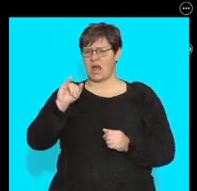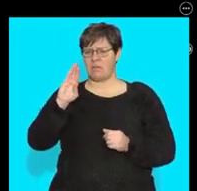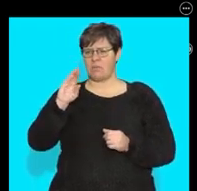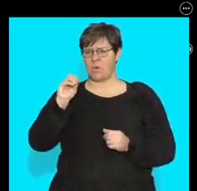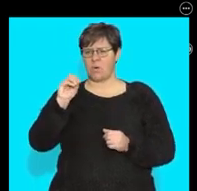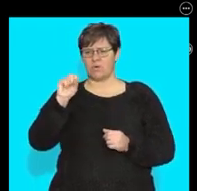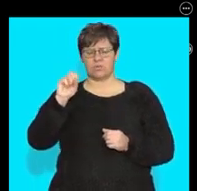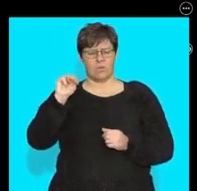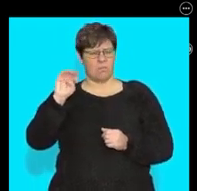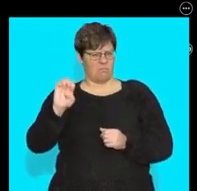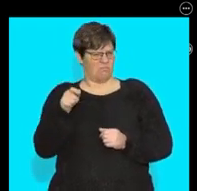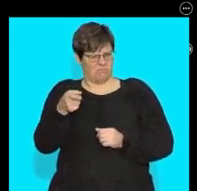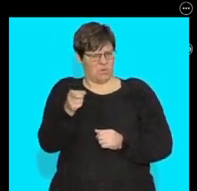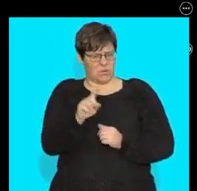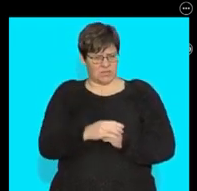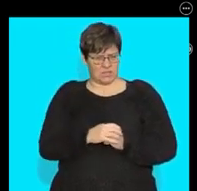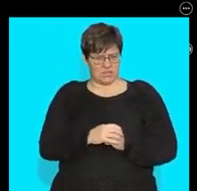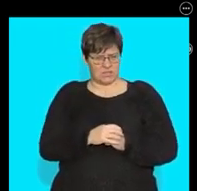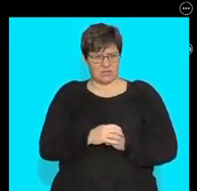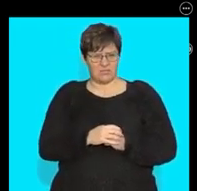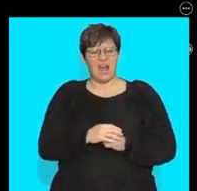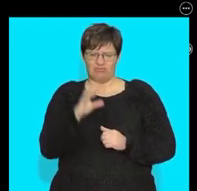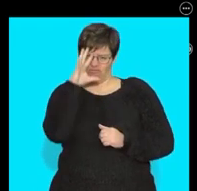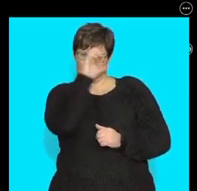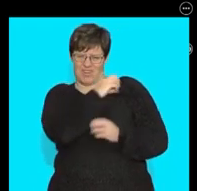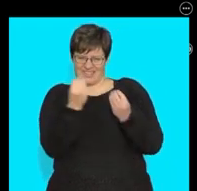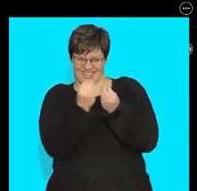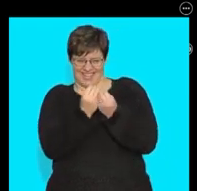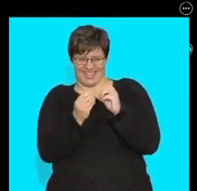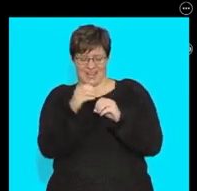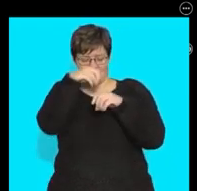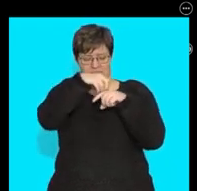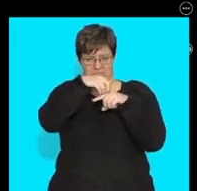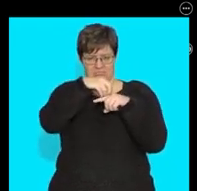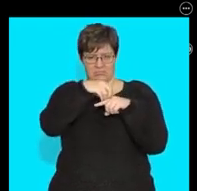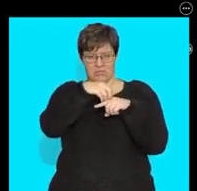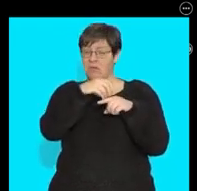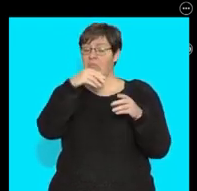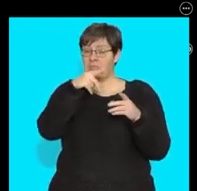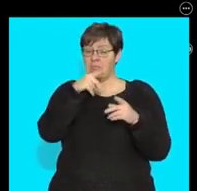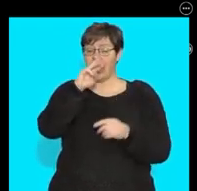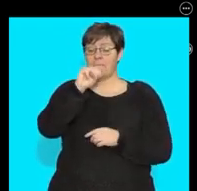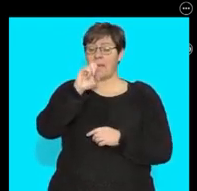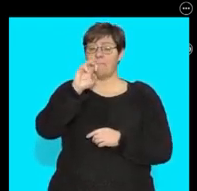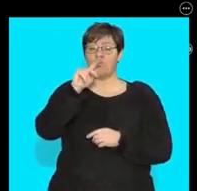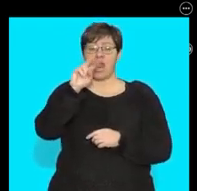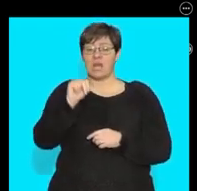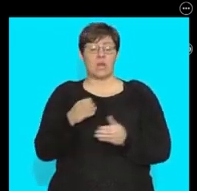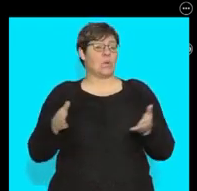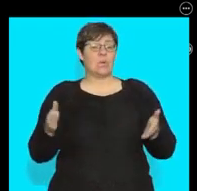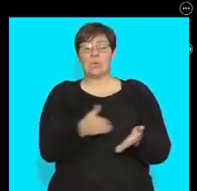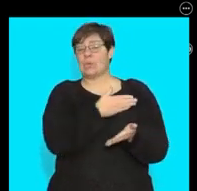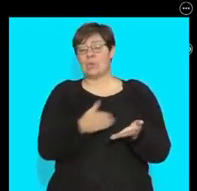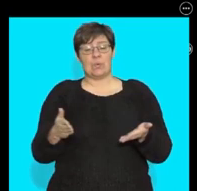is? A ribosome is an odd little thing because this has no membrane. It's not